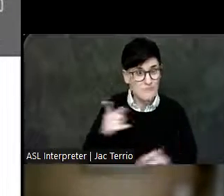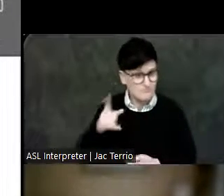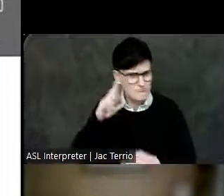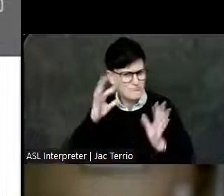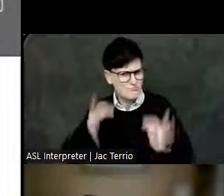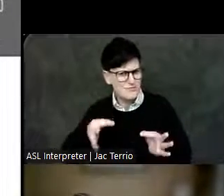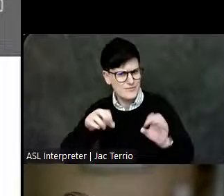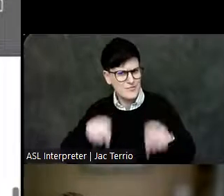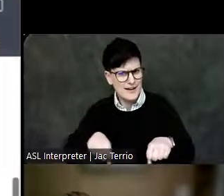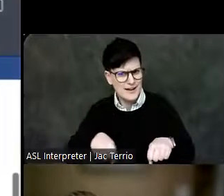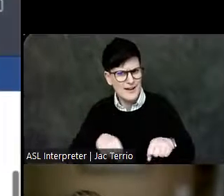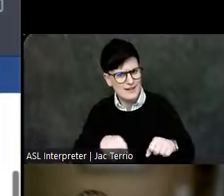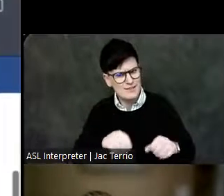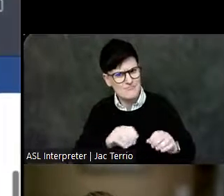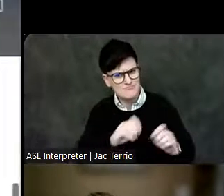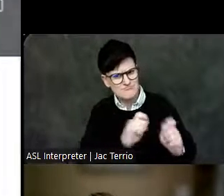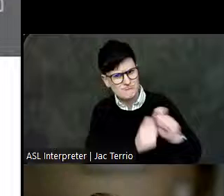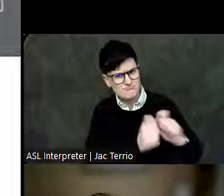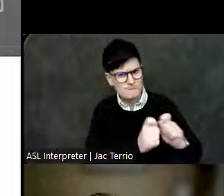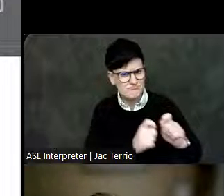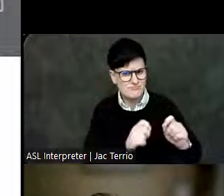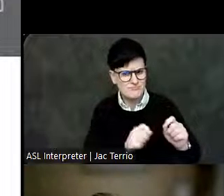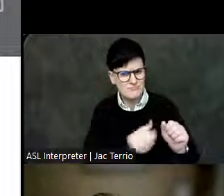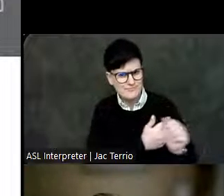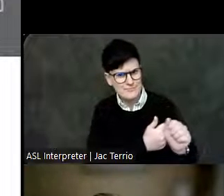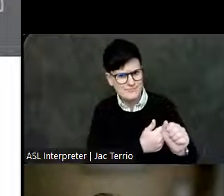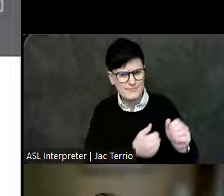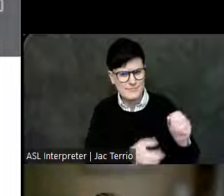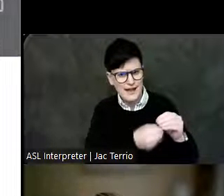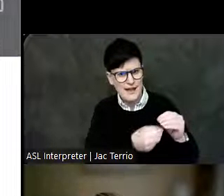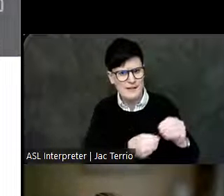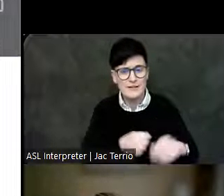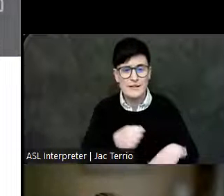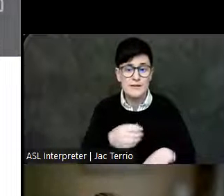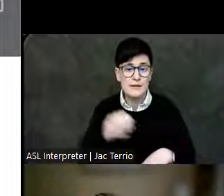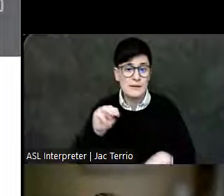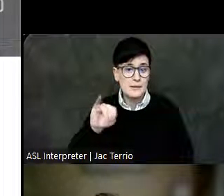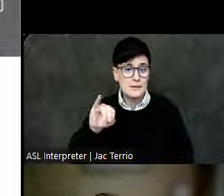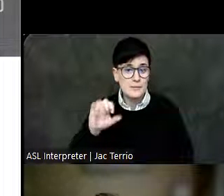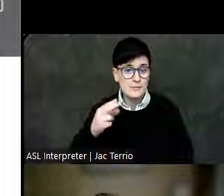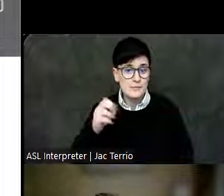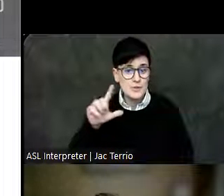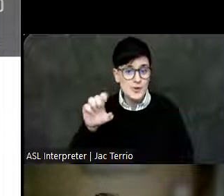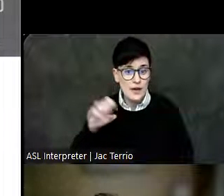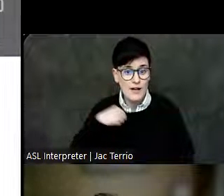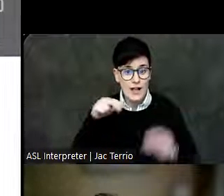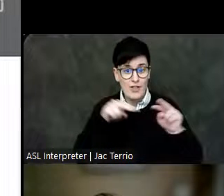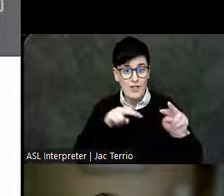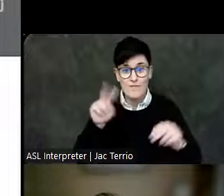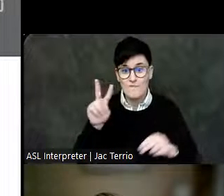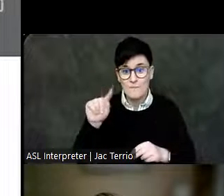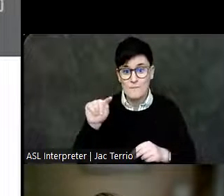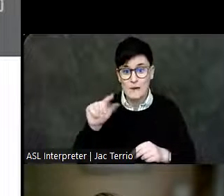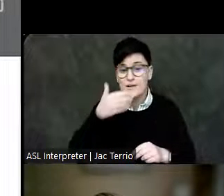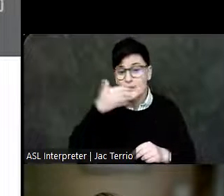Absolutely. And Michelle, I'm looking at the Vermont, the best wheelchair accessible trails